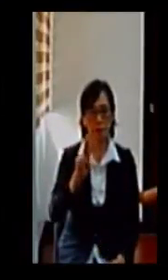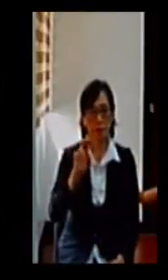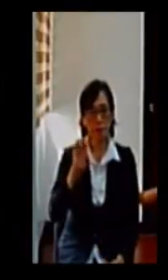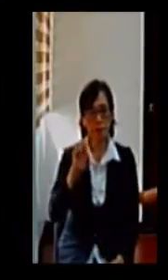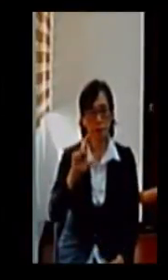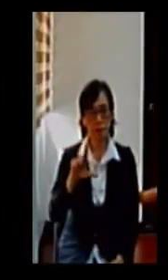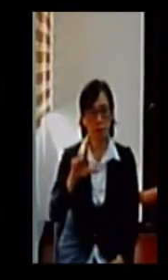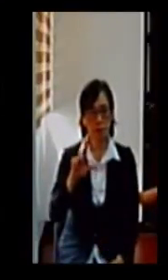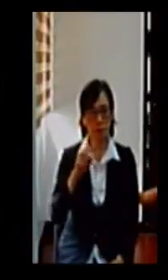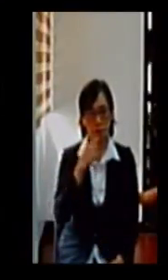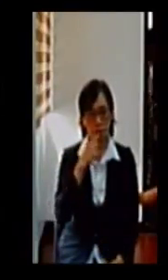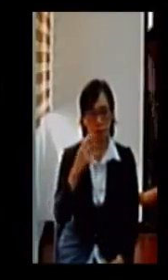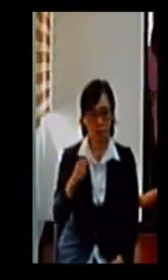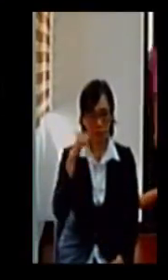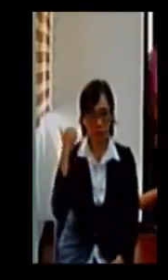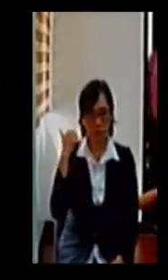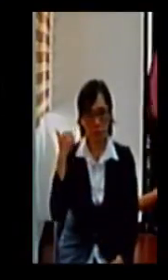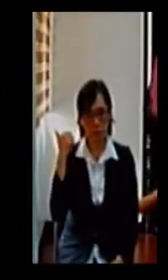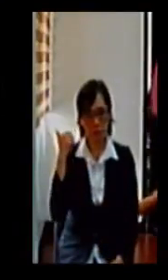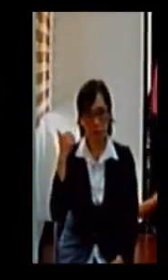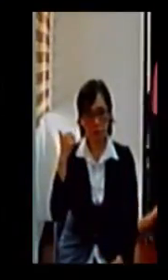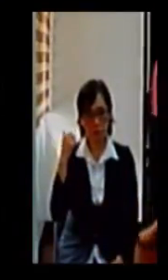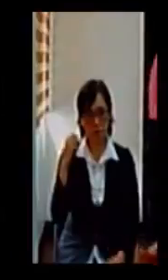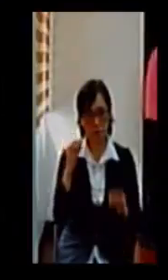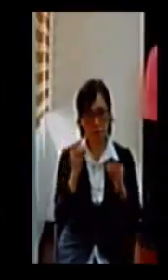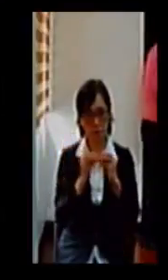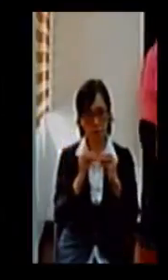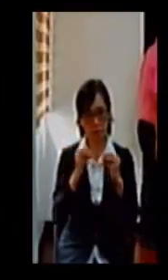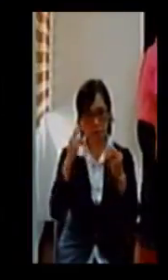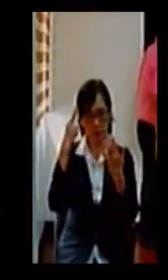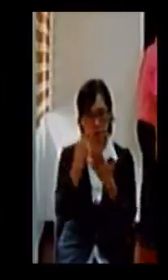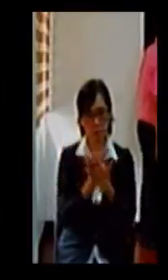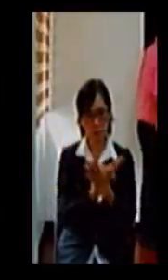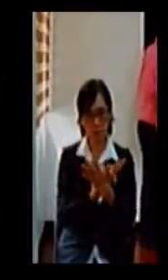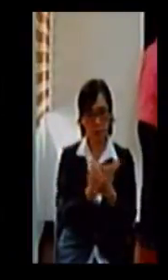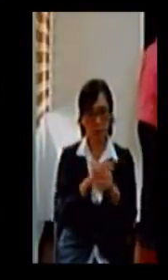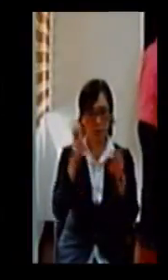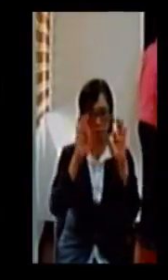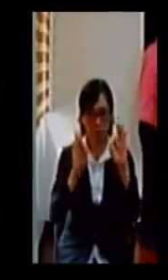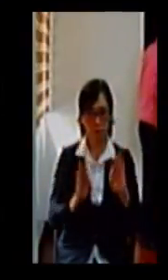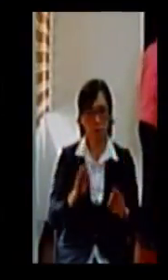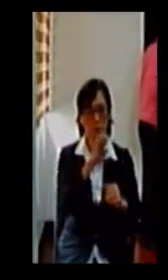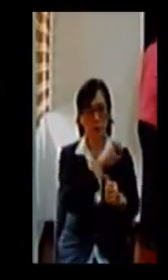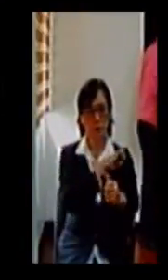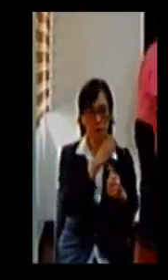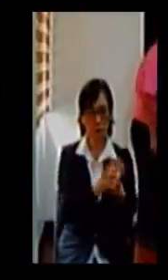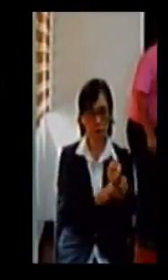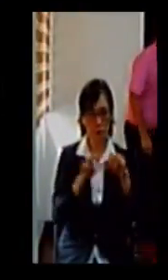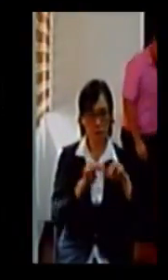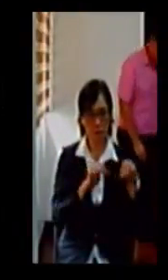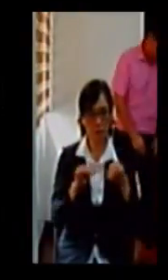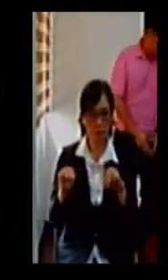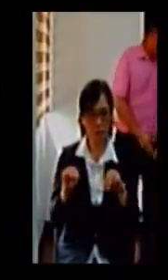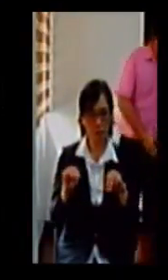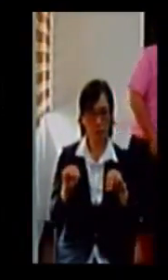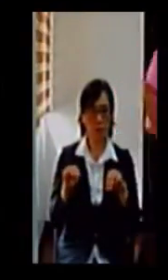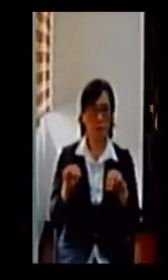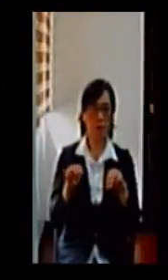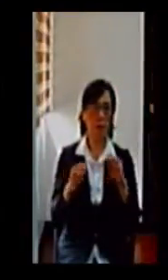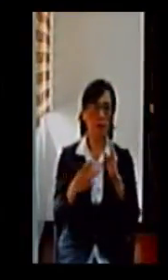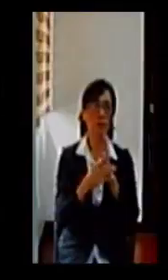to let's say other, let's say, more renewable forms of energy, moving from oil